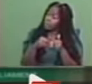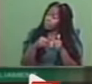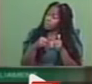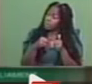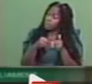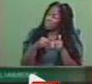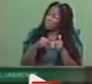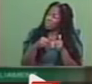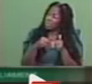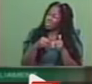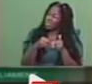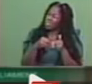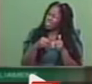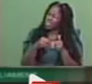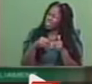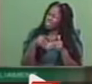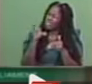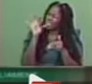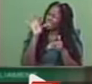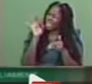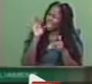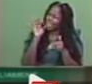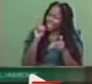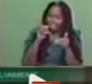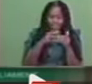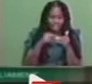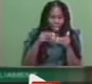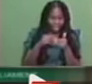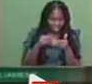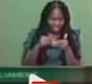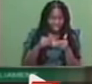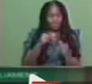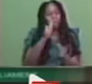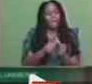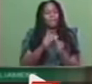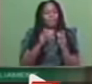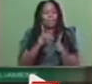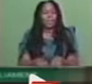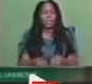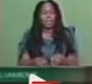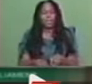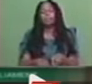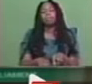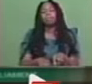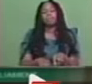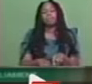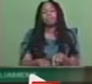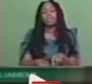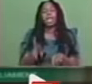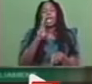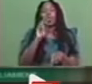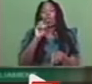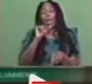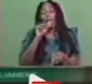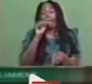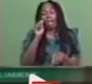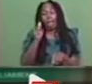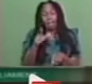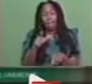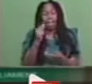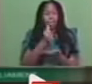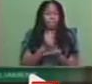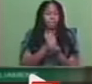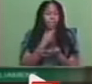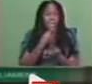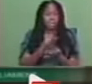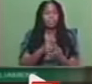1.30 per person, $19 per person according to World Bank figures. Under the PNM, well